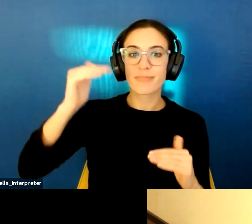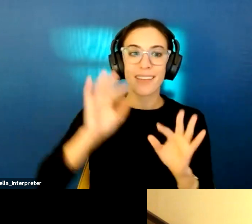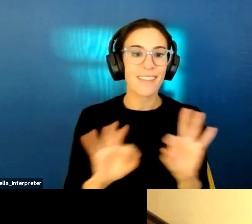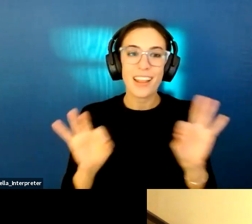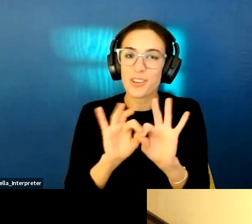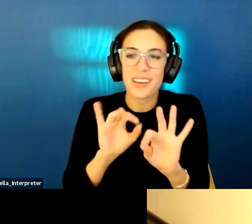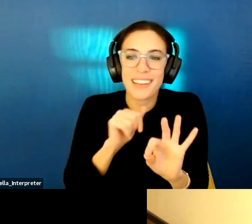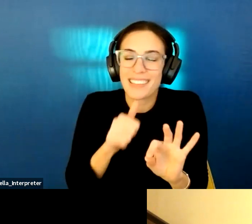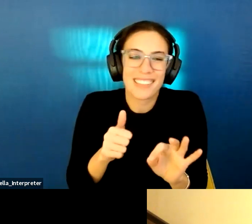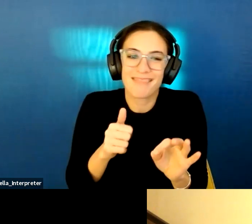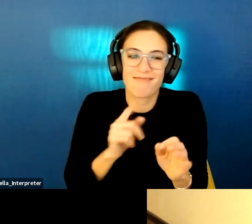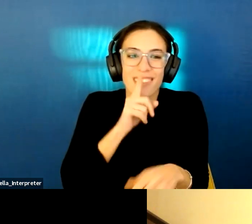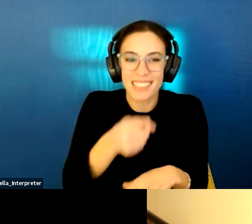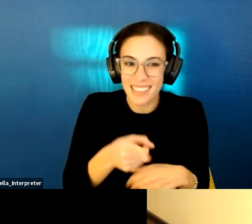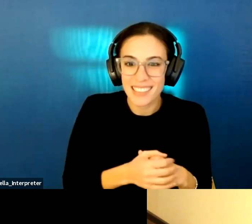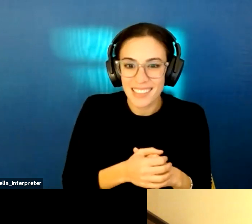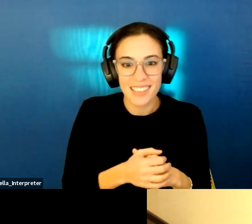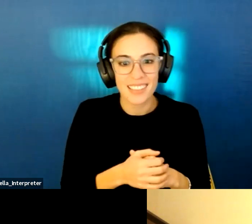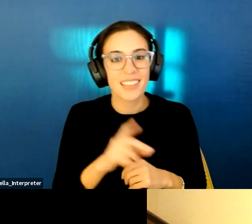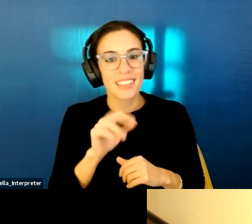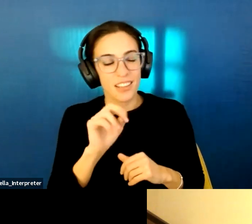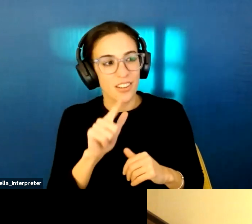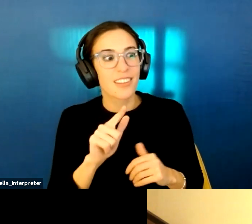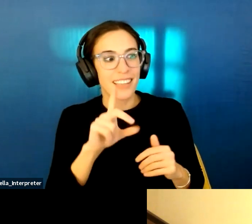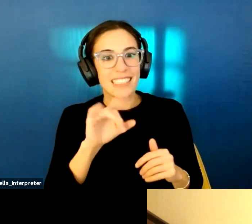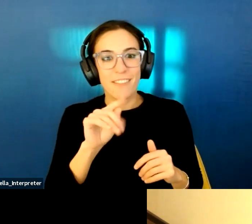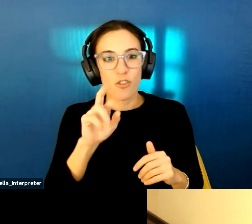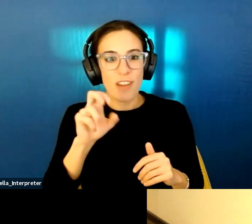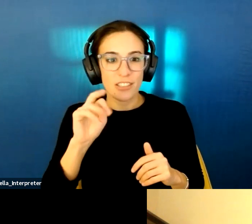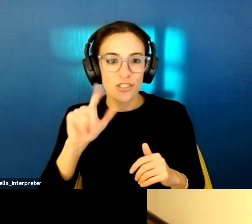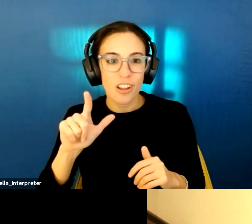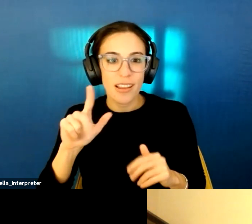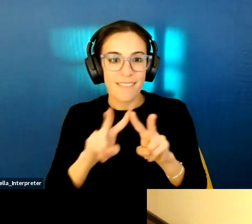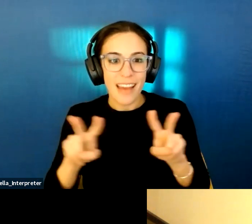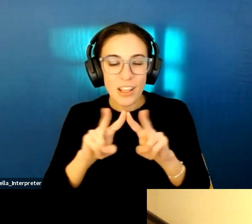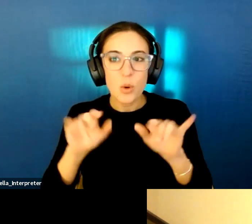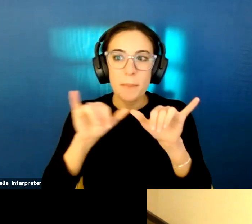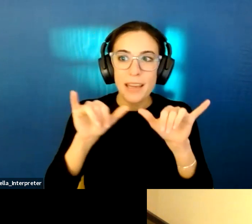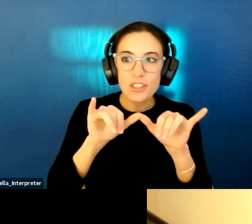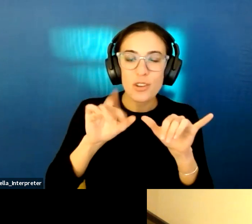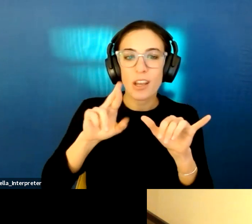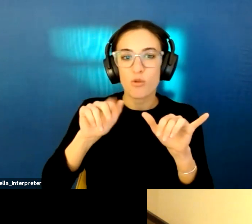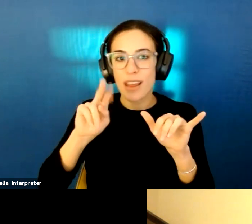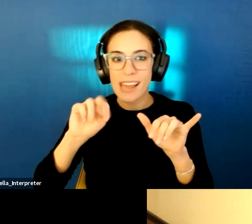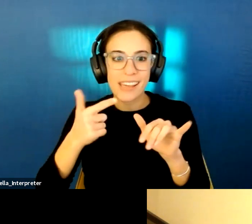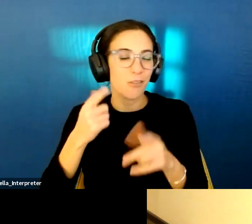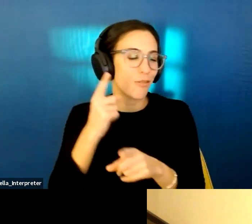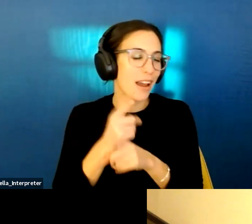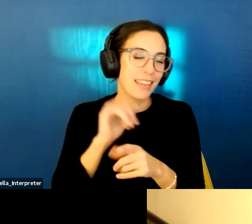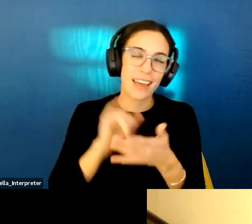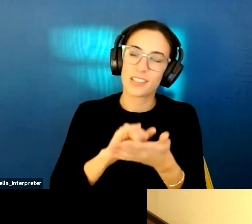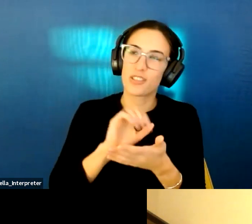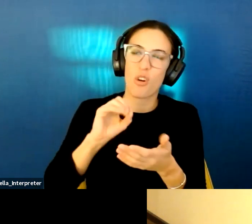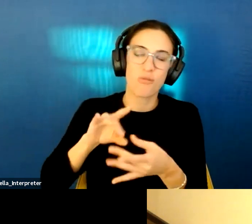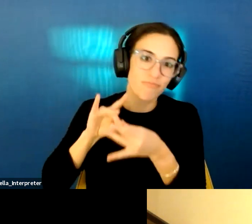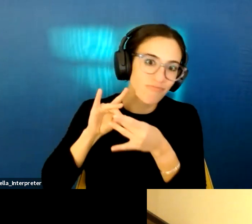Milton, that's so helpful. That differential value, measuring and ranking, those are so core to how we often think about education. We've heard all throughout the session